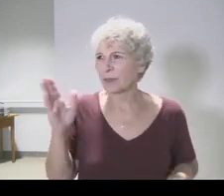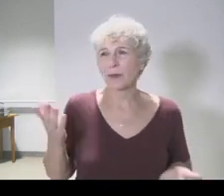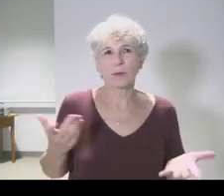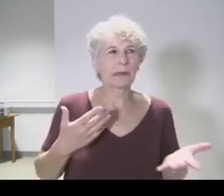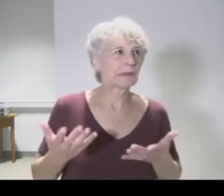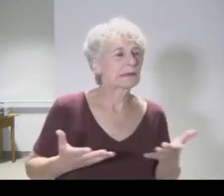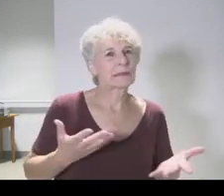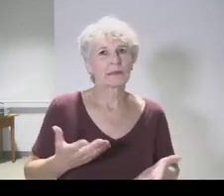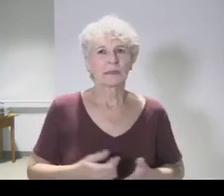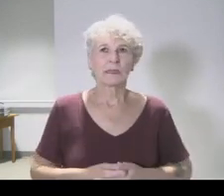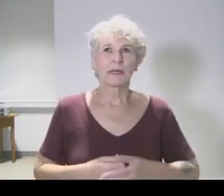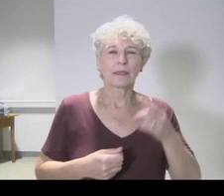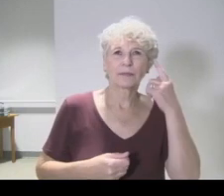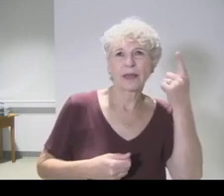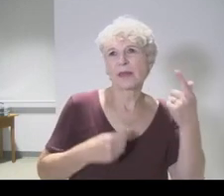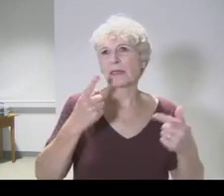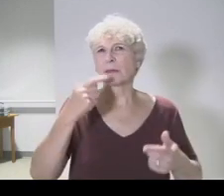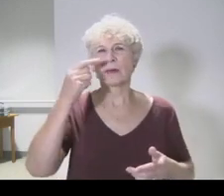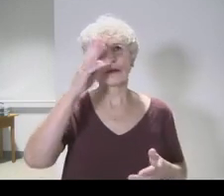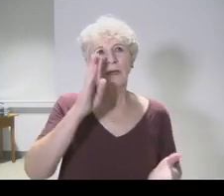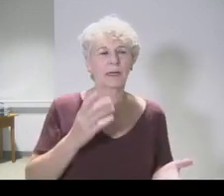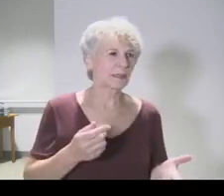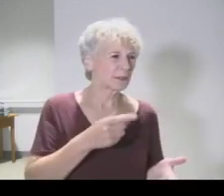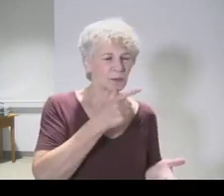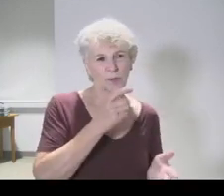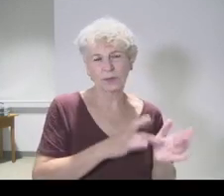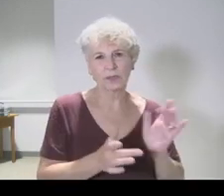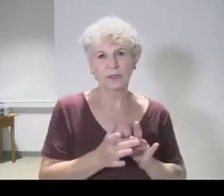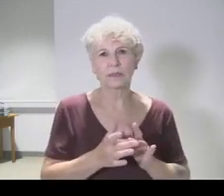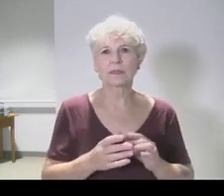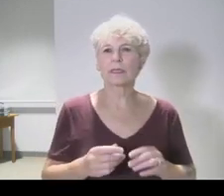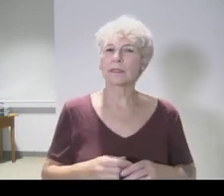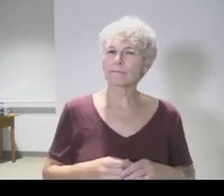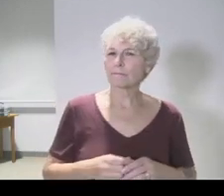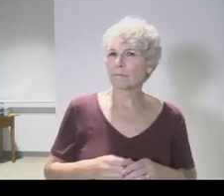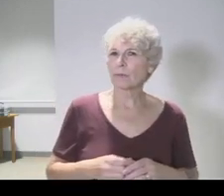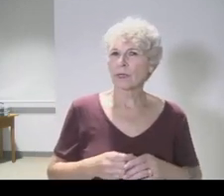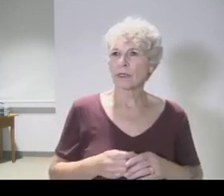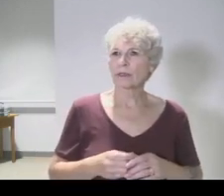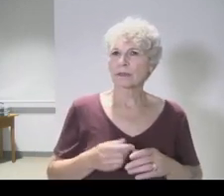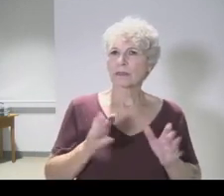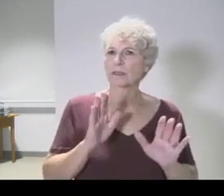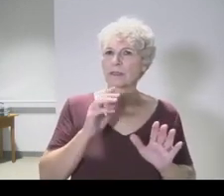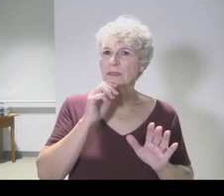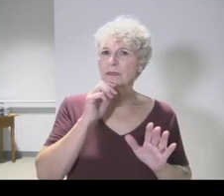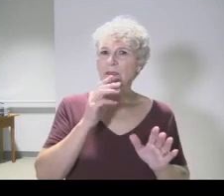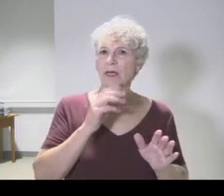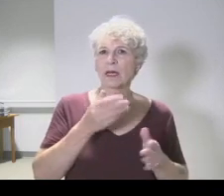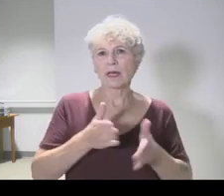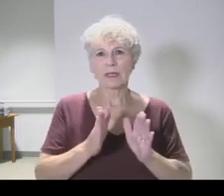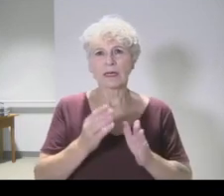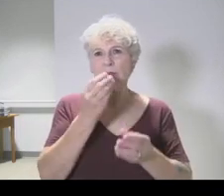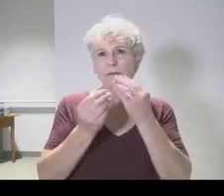kicking the tires on this idea of faith or even who Jesus is. I would just ask you maybe to let the elements go by. This really is a